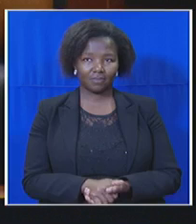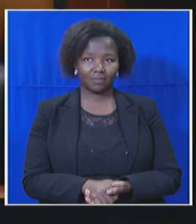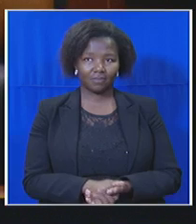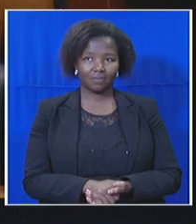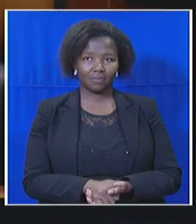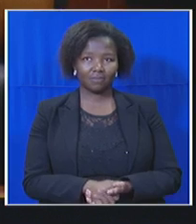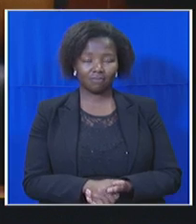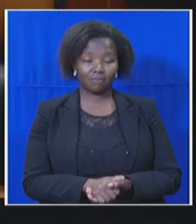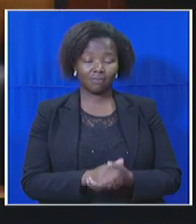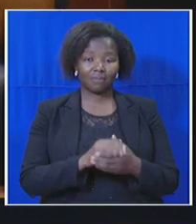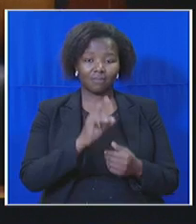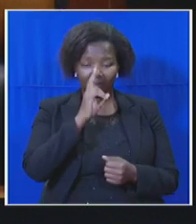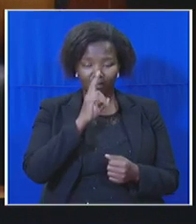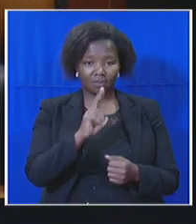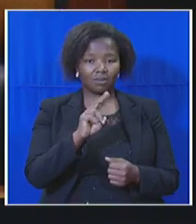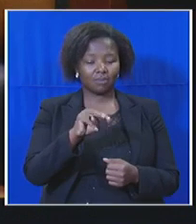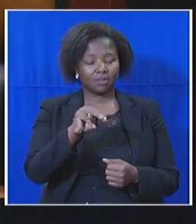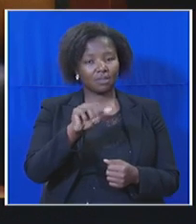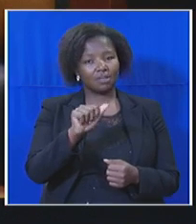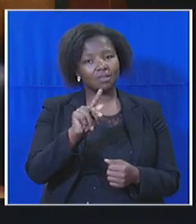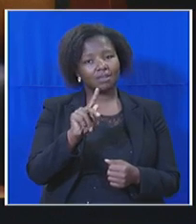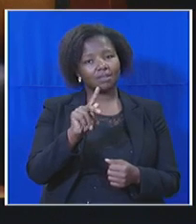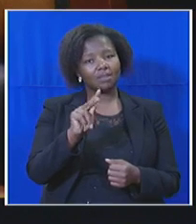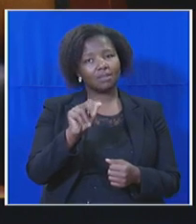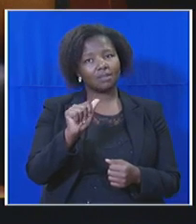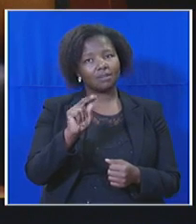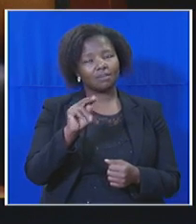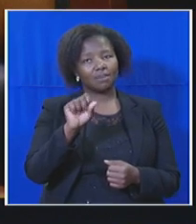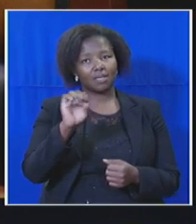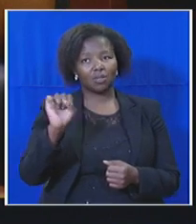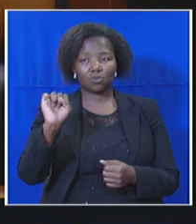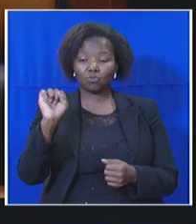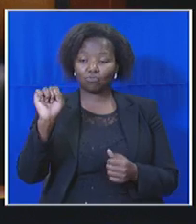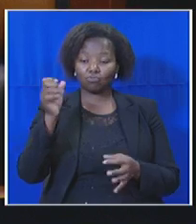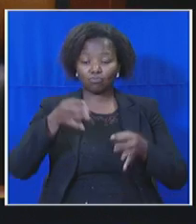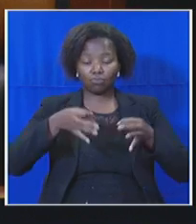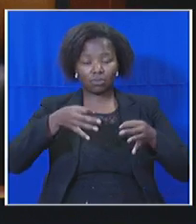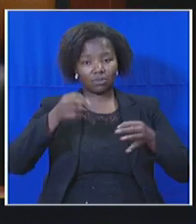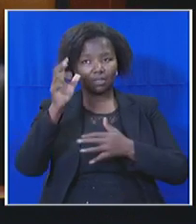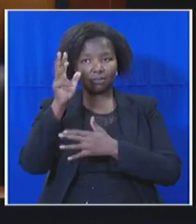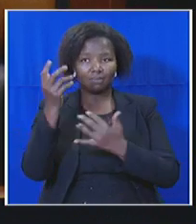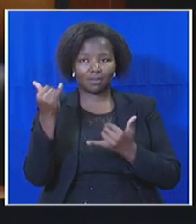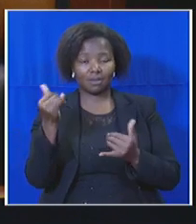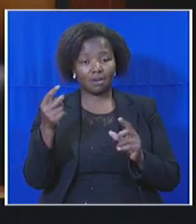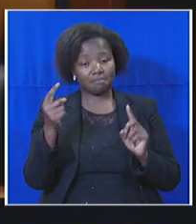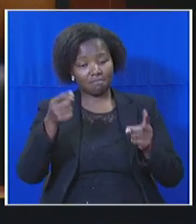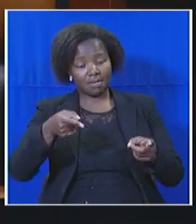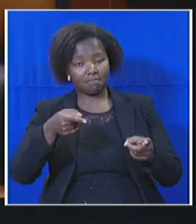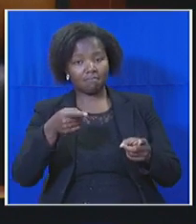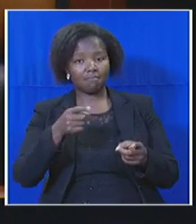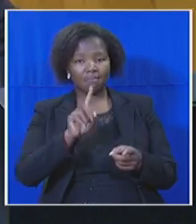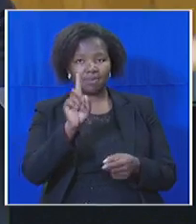Honorable Makause, that's a political statement, ma'am. It's not a point of order.